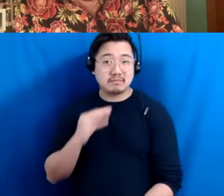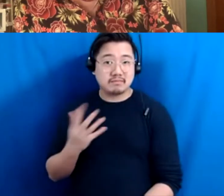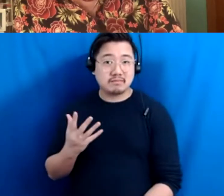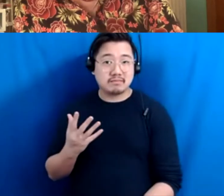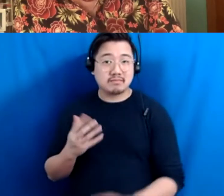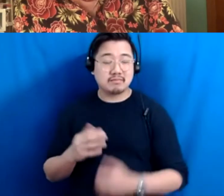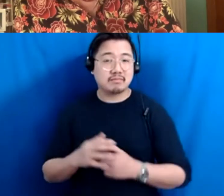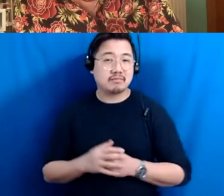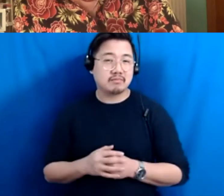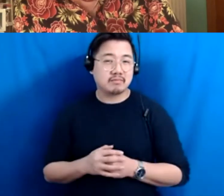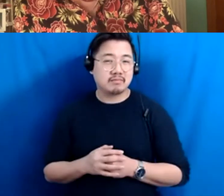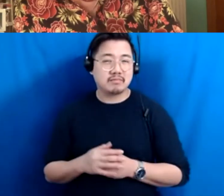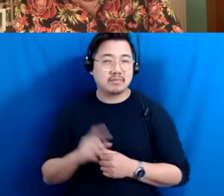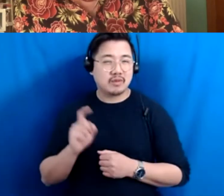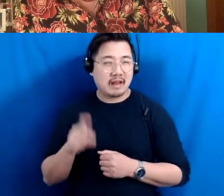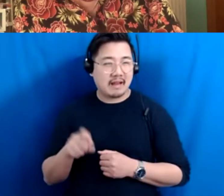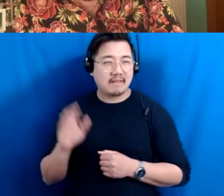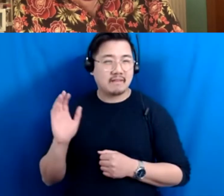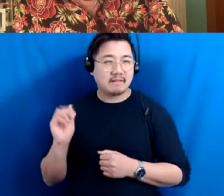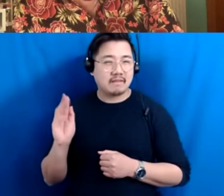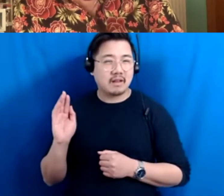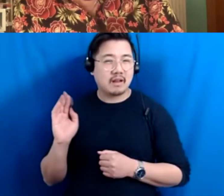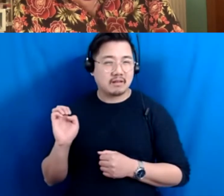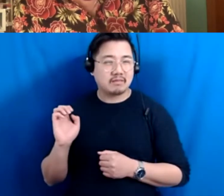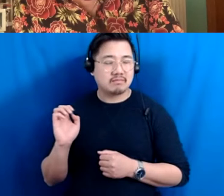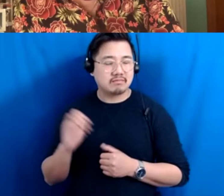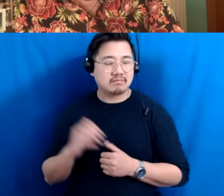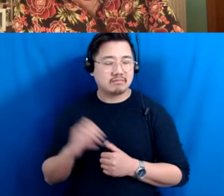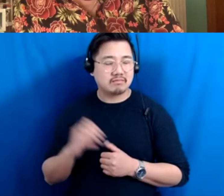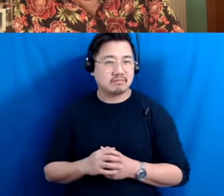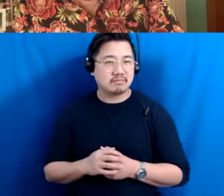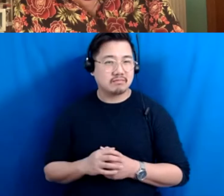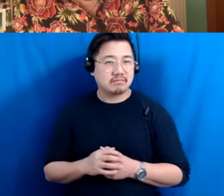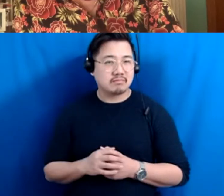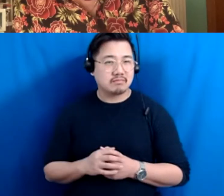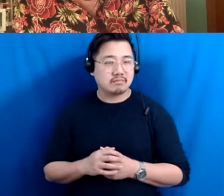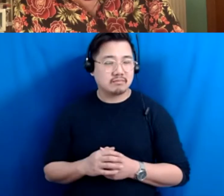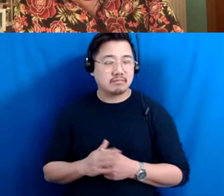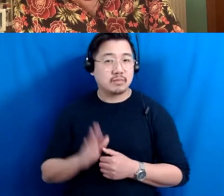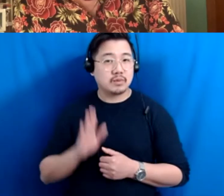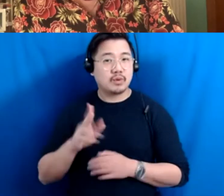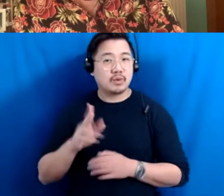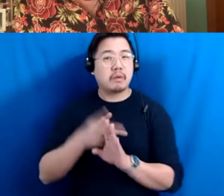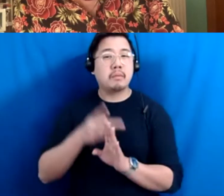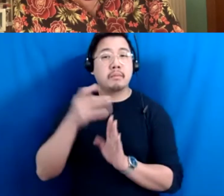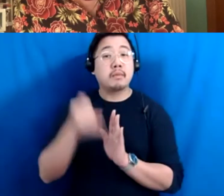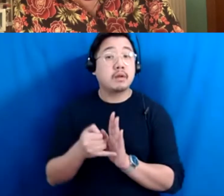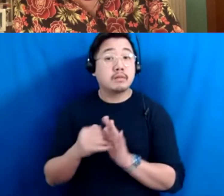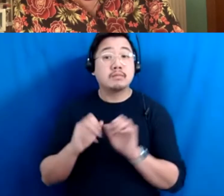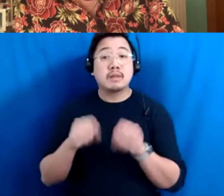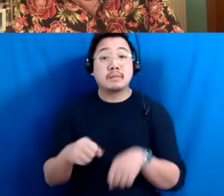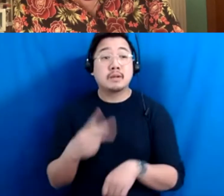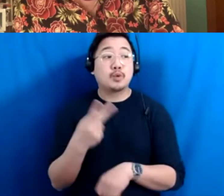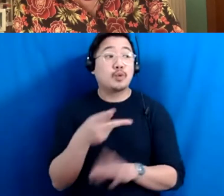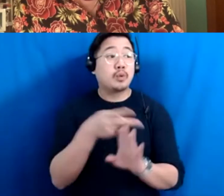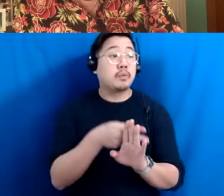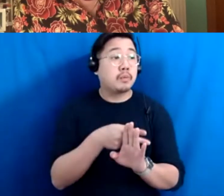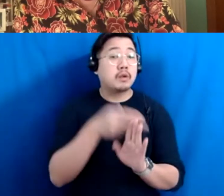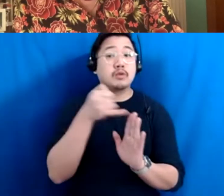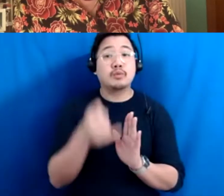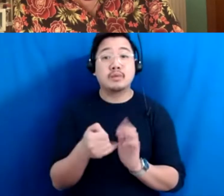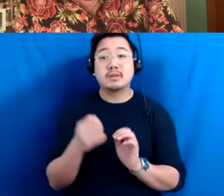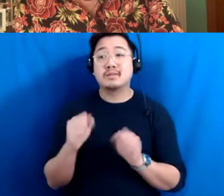you have to care. Like you have your project, it can be many, it can be two projects, it can be three, it can be